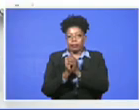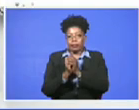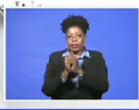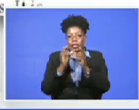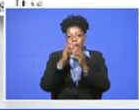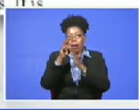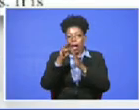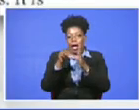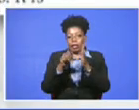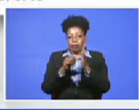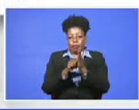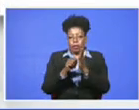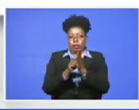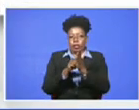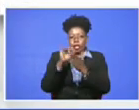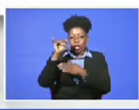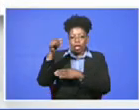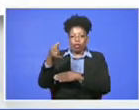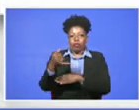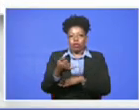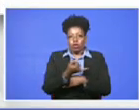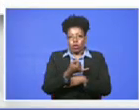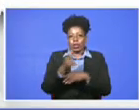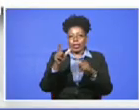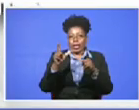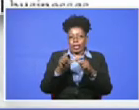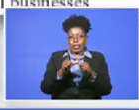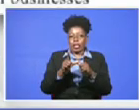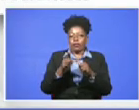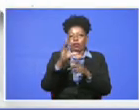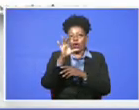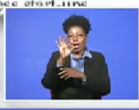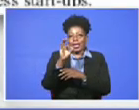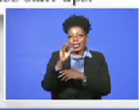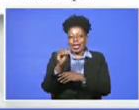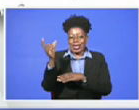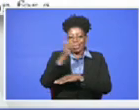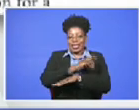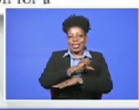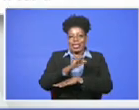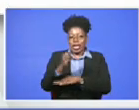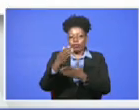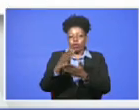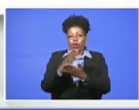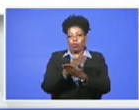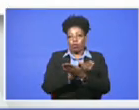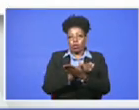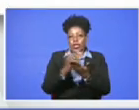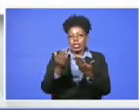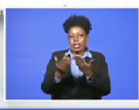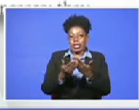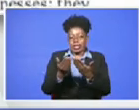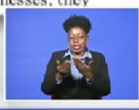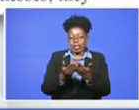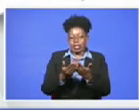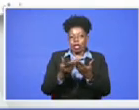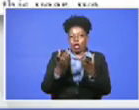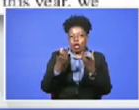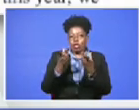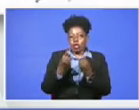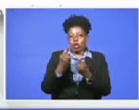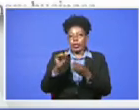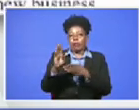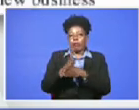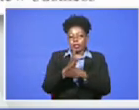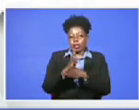The Department of Inland Revenue has introduced provisional licenses for 90 days aimed at improving the ease of doing business for entrepreneurs to